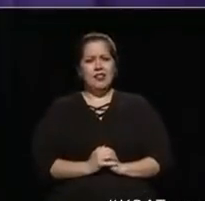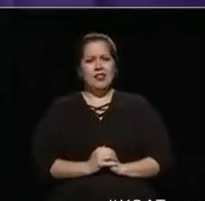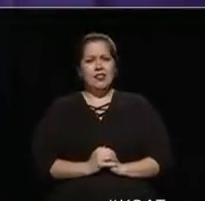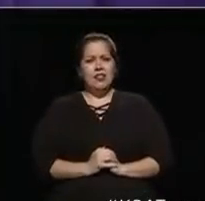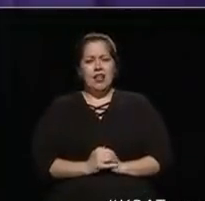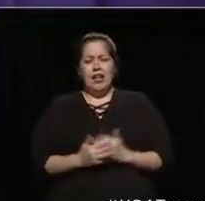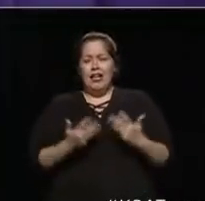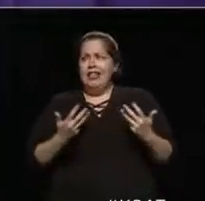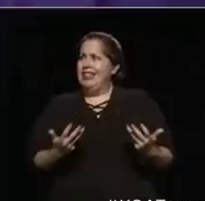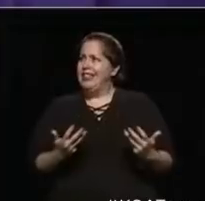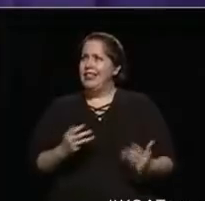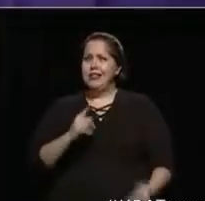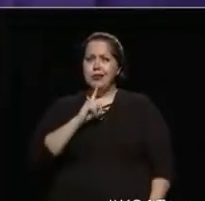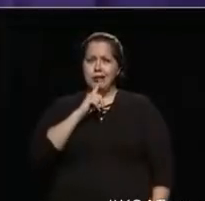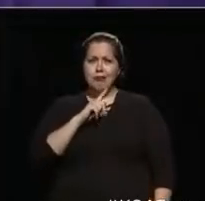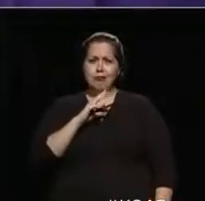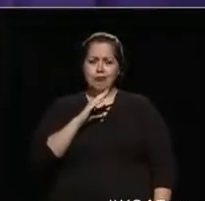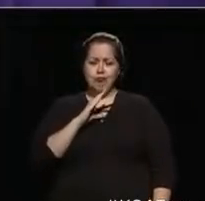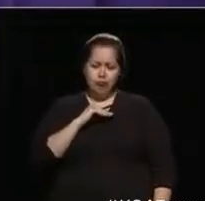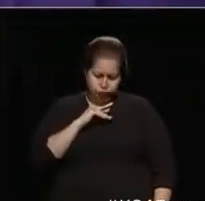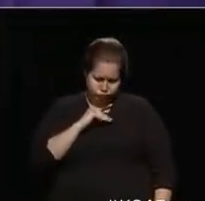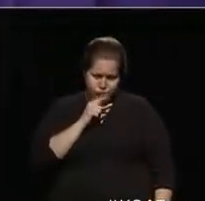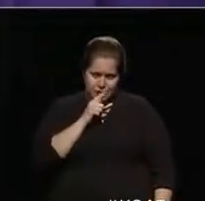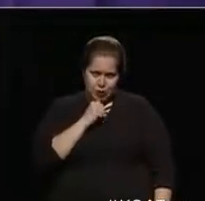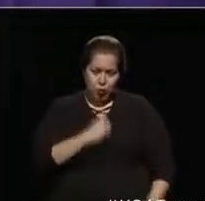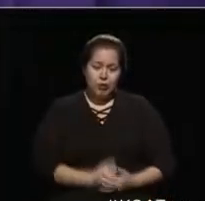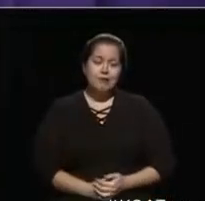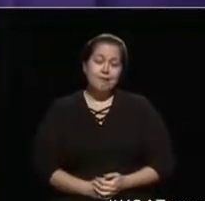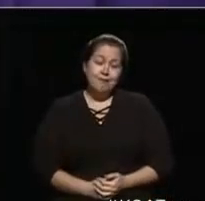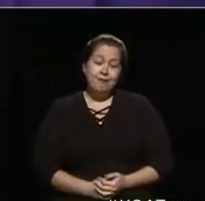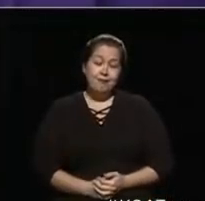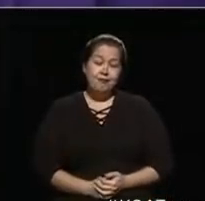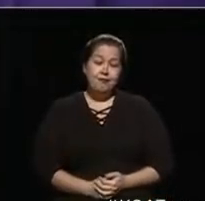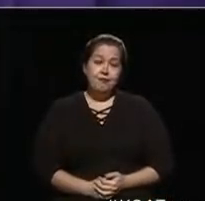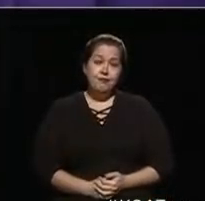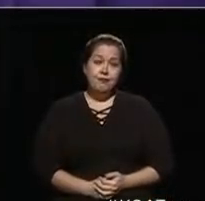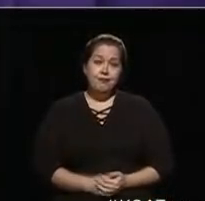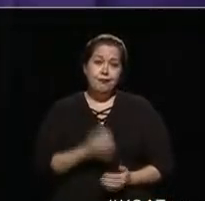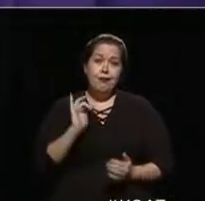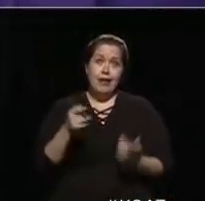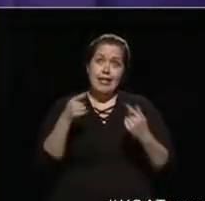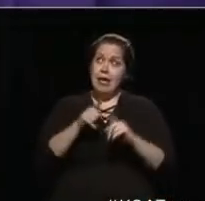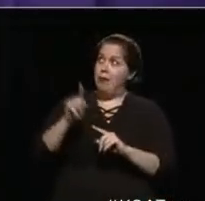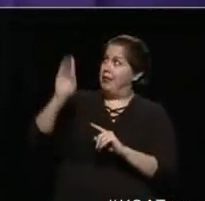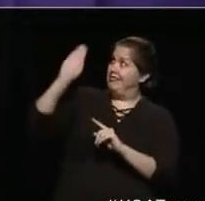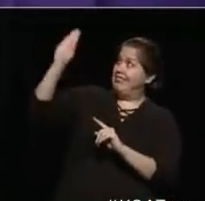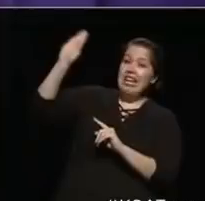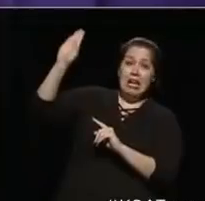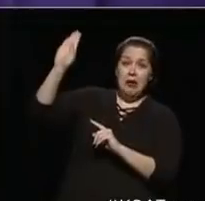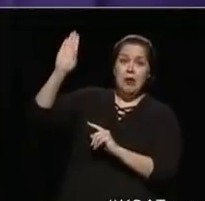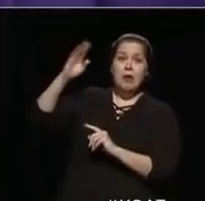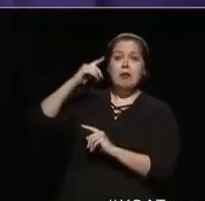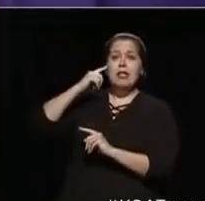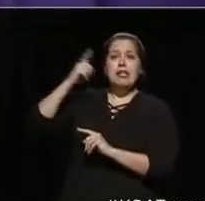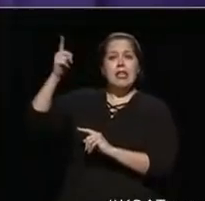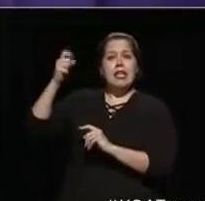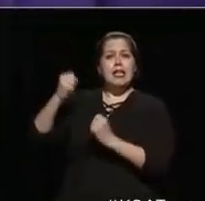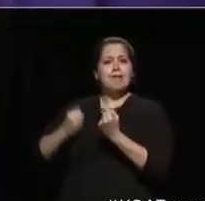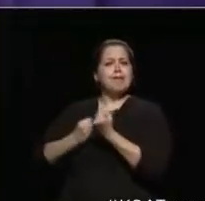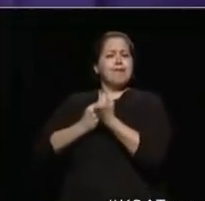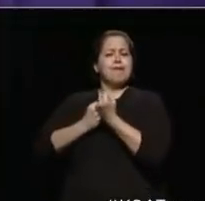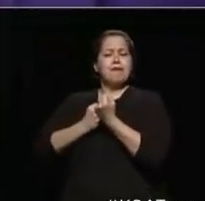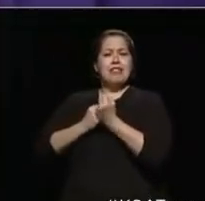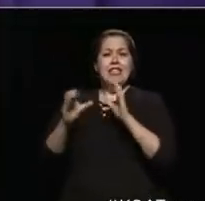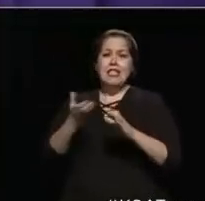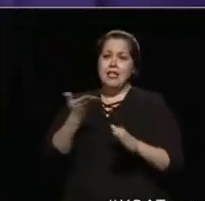So it's just very, very disappointing that that's happening, and that's happening to him, because I think he's stood up. He's done